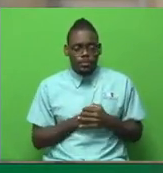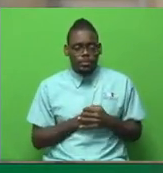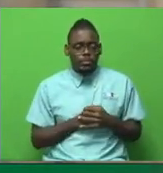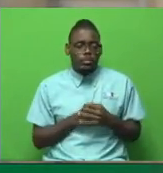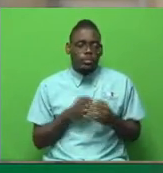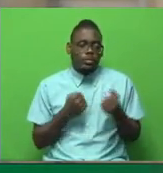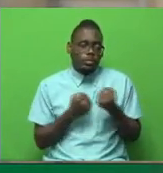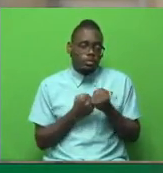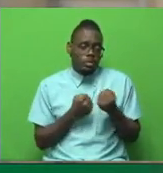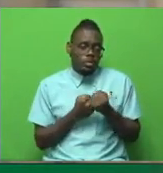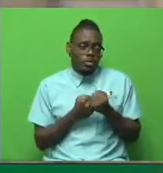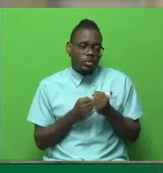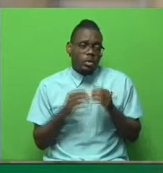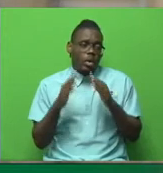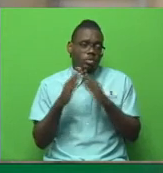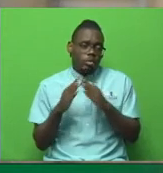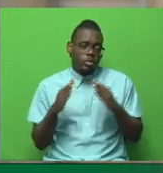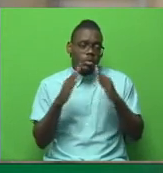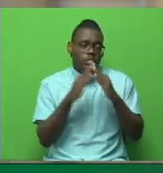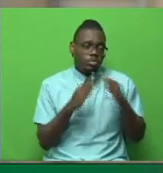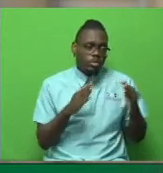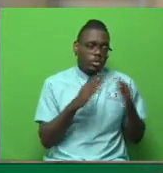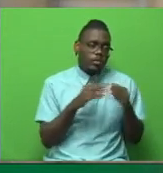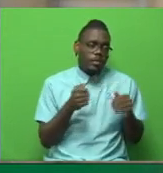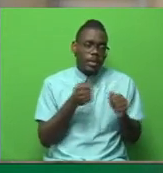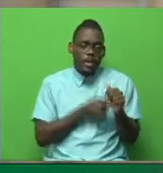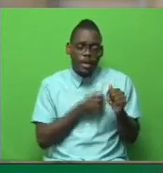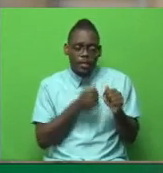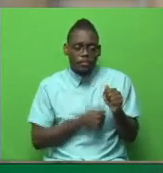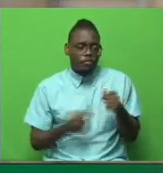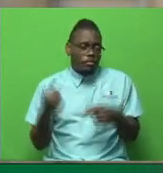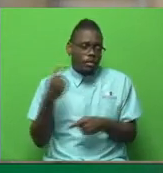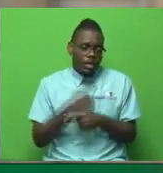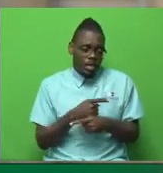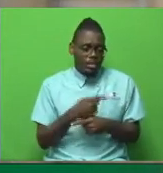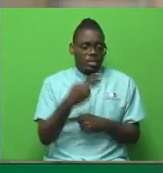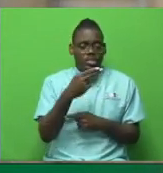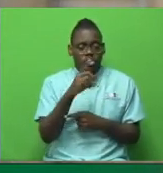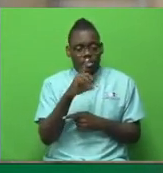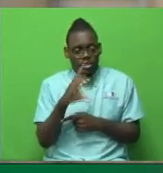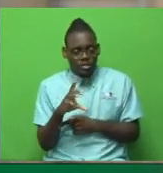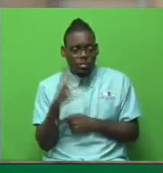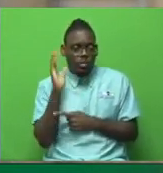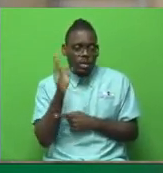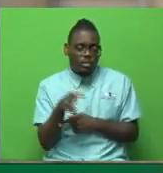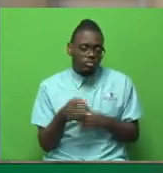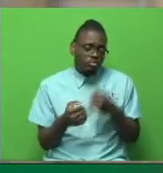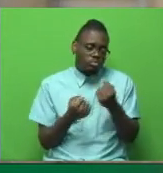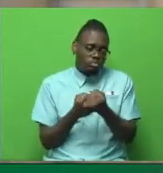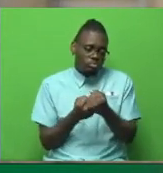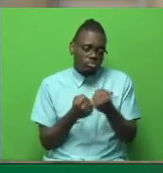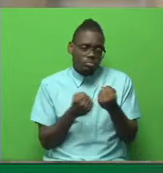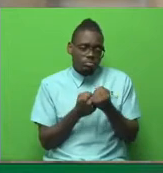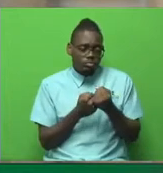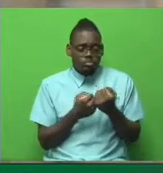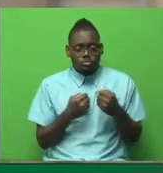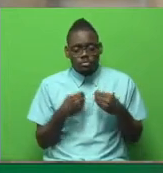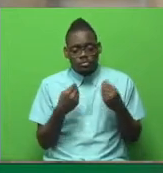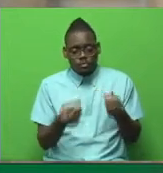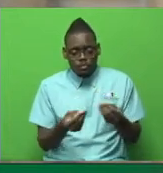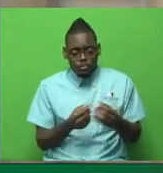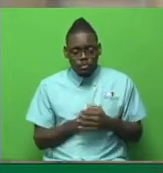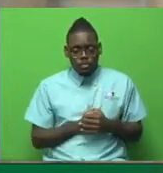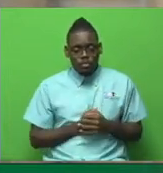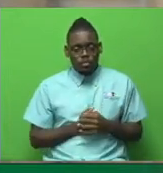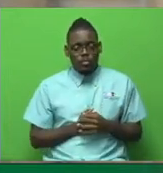homes with the deputy speaker every HCC home is subsidized by the state with taxpayers funds we even have subsidized mortgages